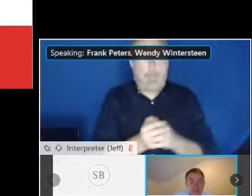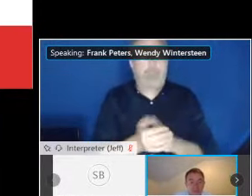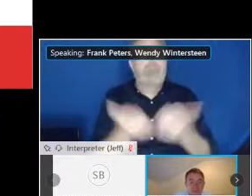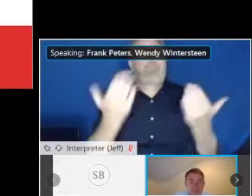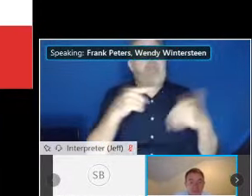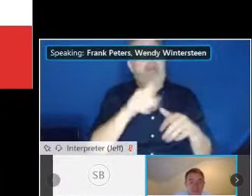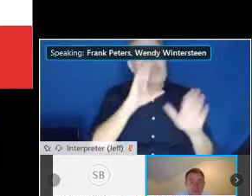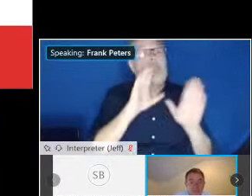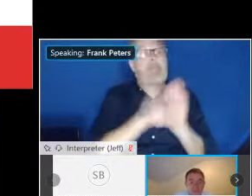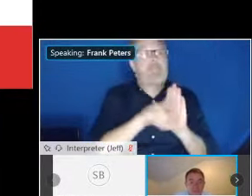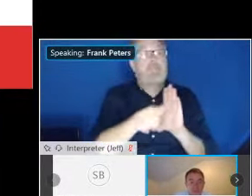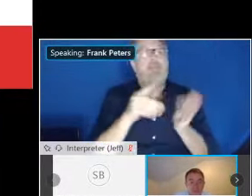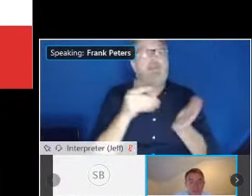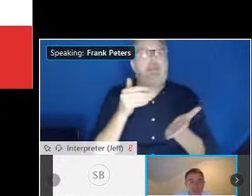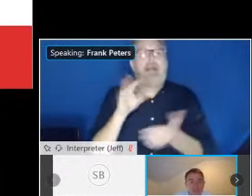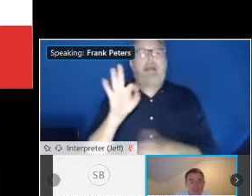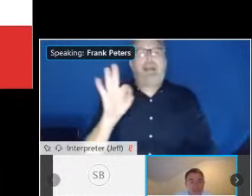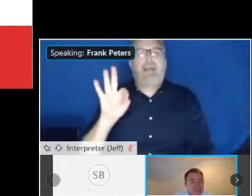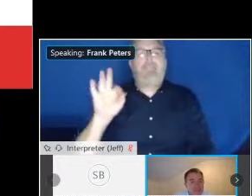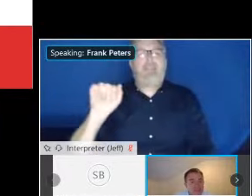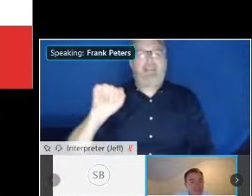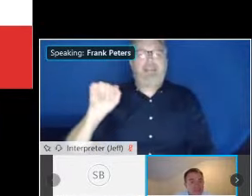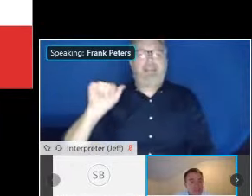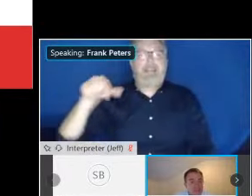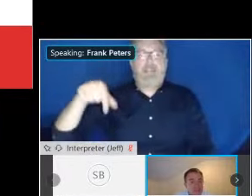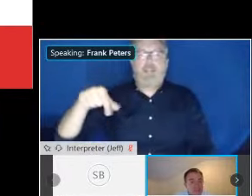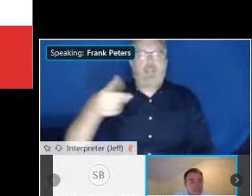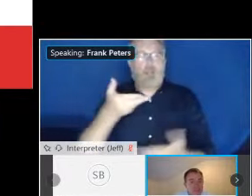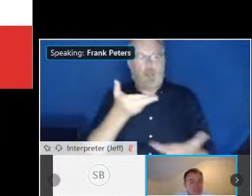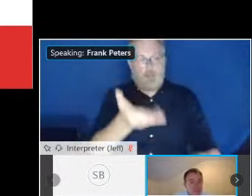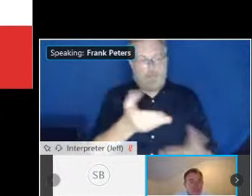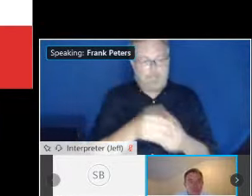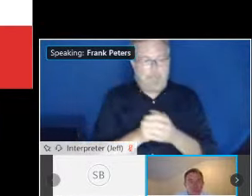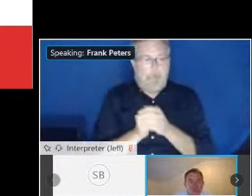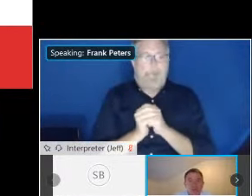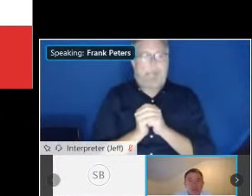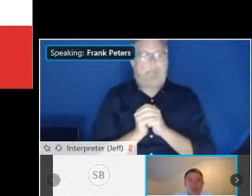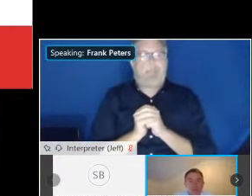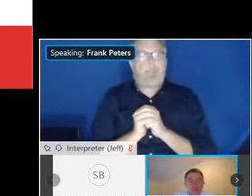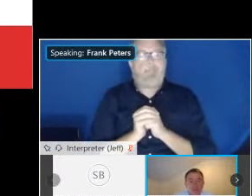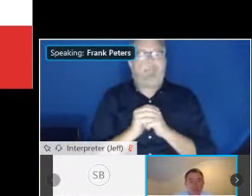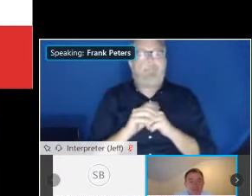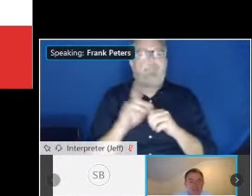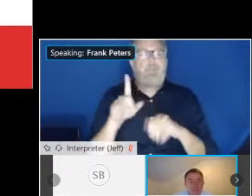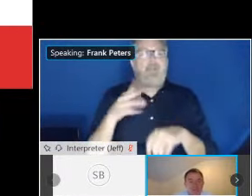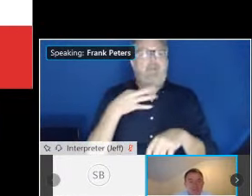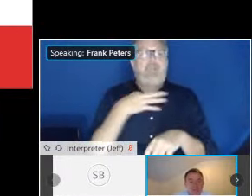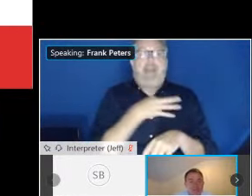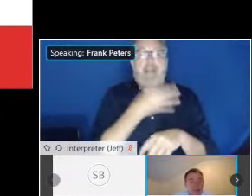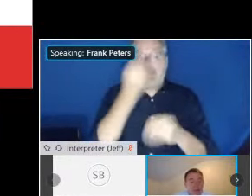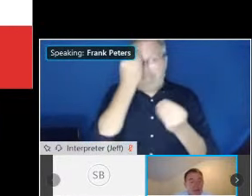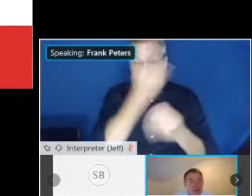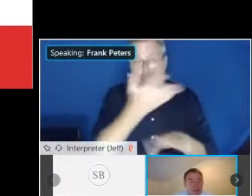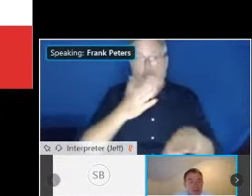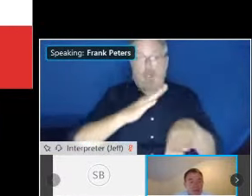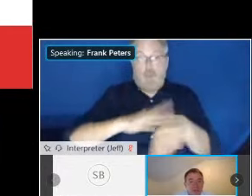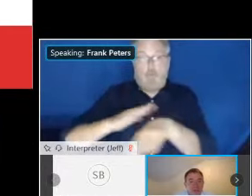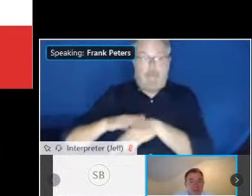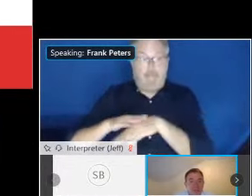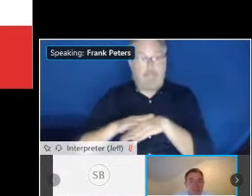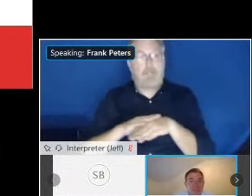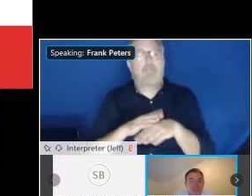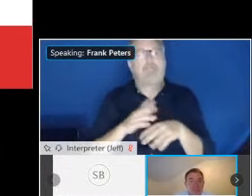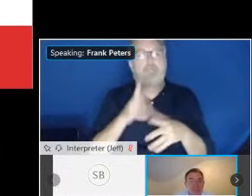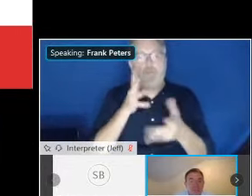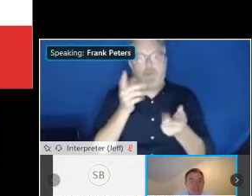of the frequently asked questions that we had in the last 2 weeks and some updates regarding this. So the faculty notifications. There